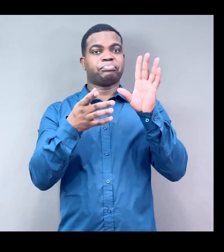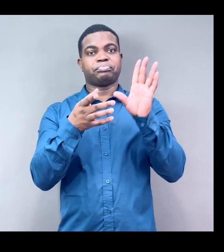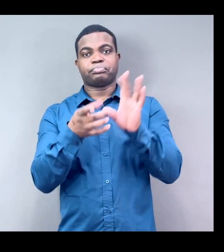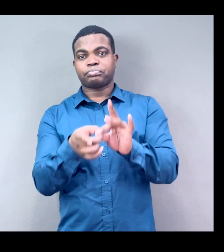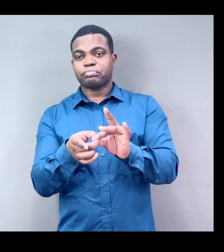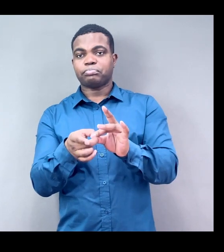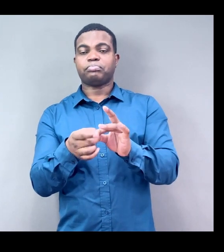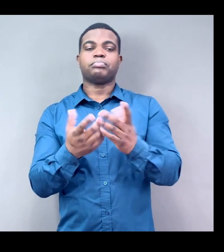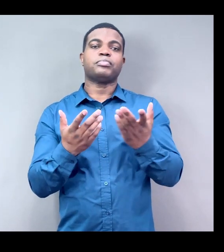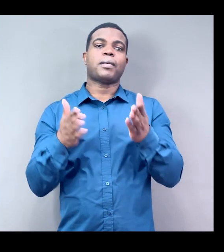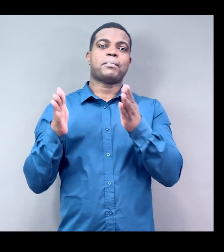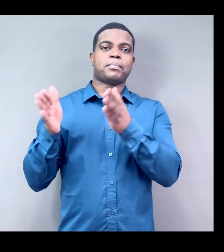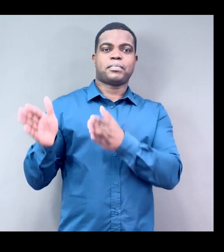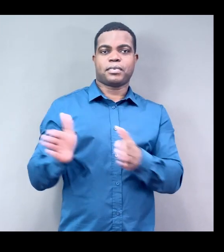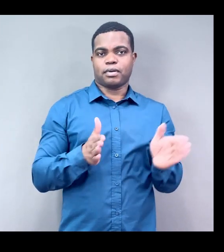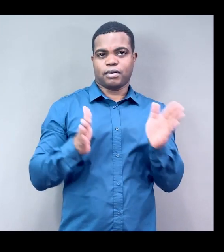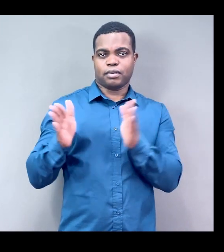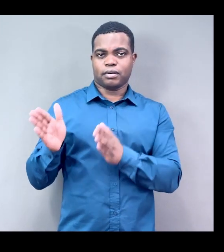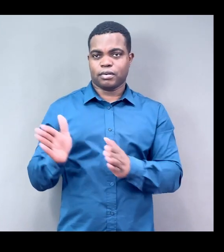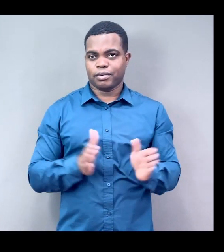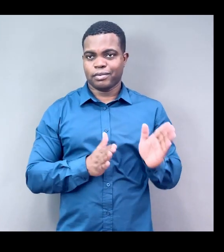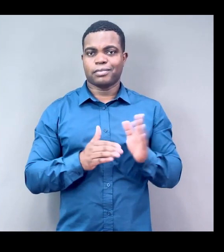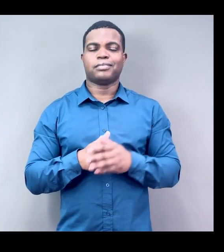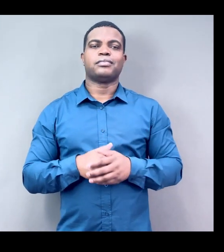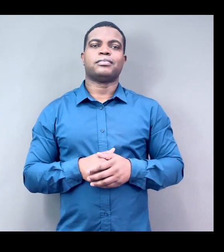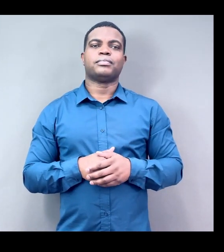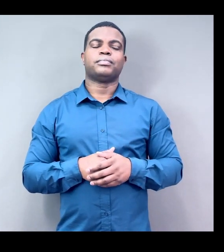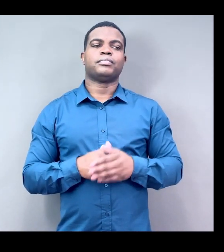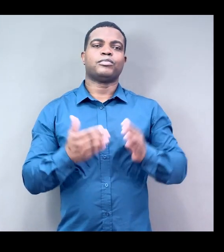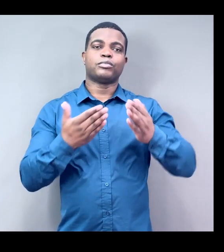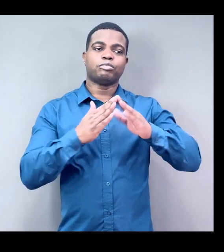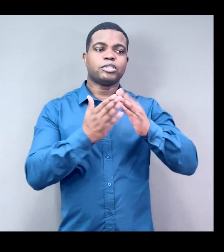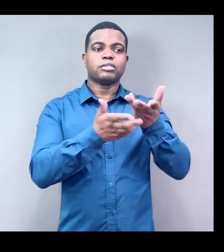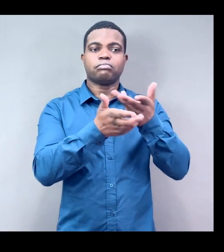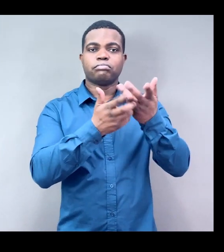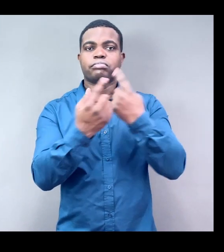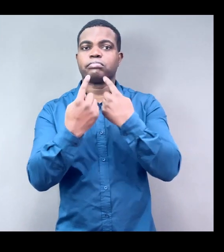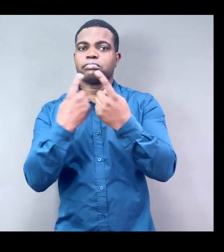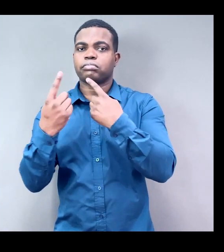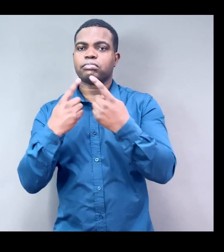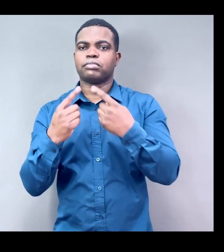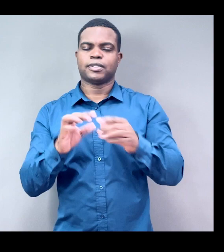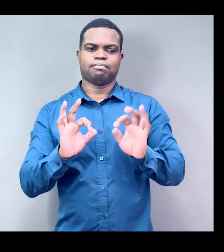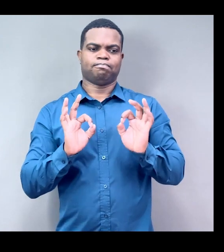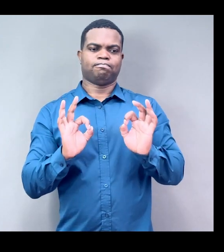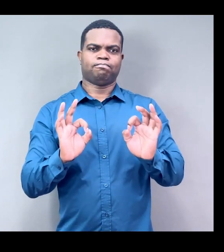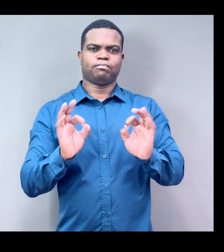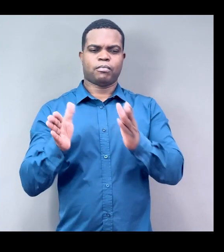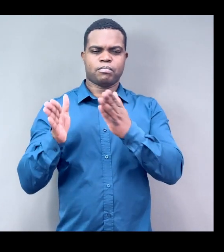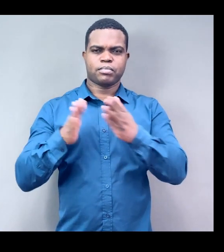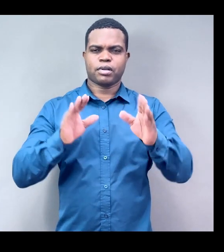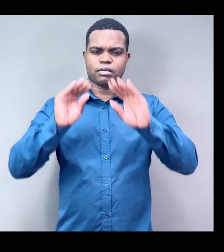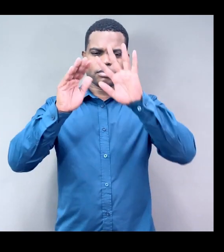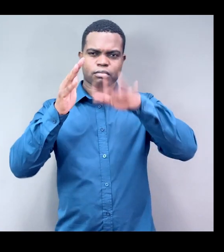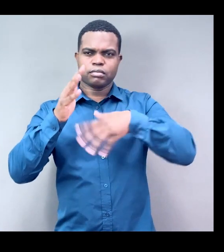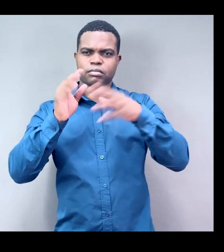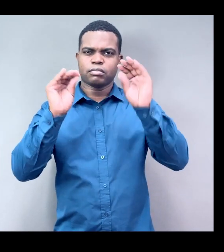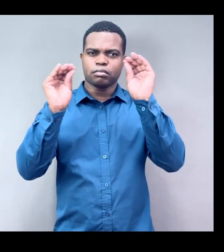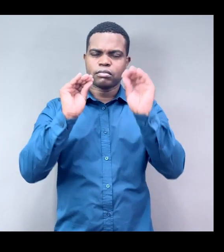In the previous module, we have talked about planning for your community